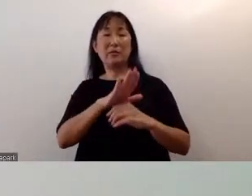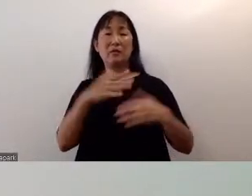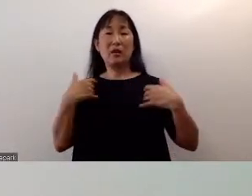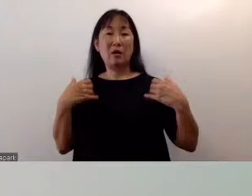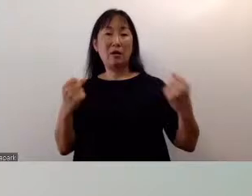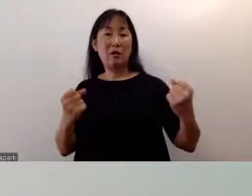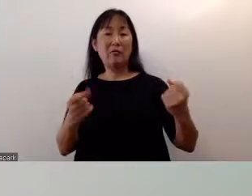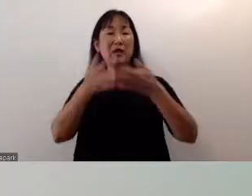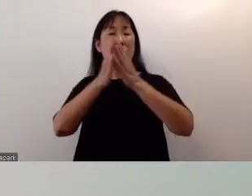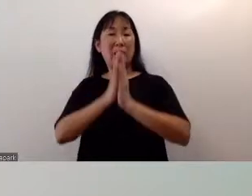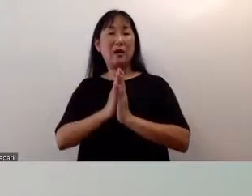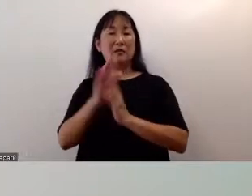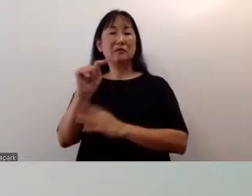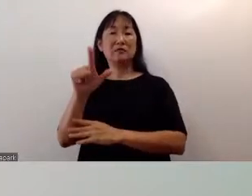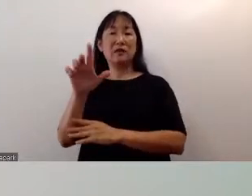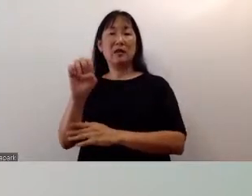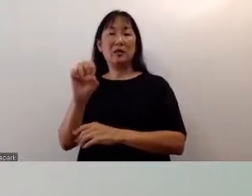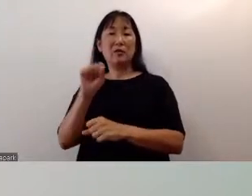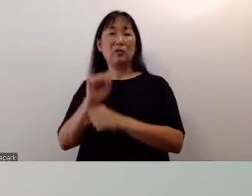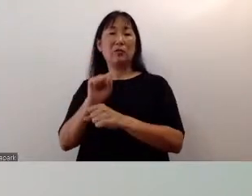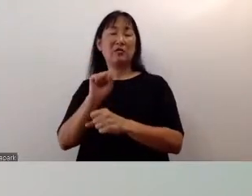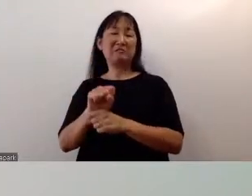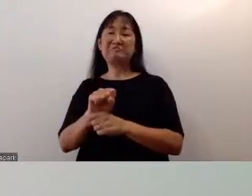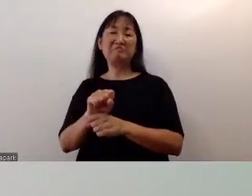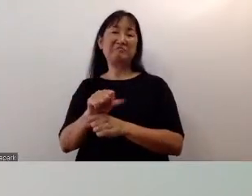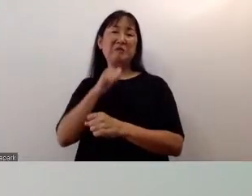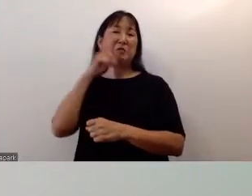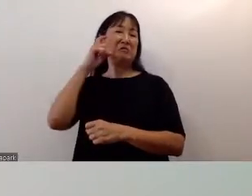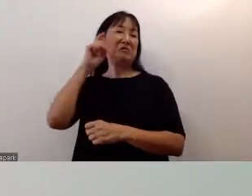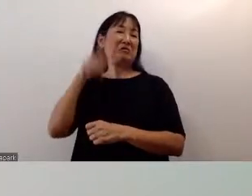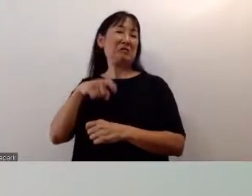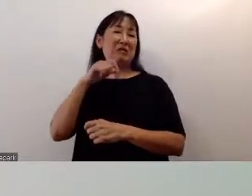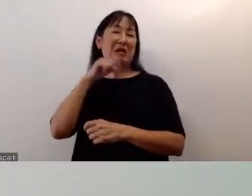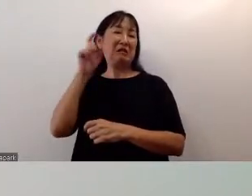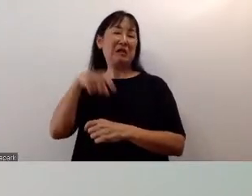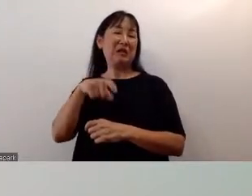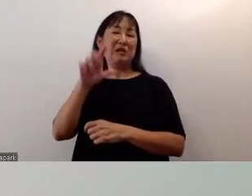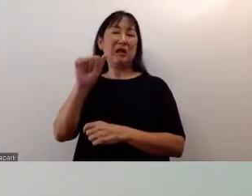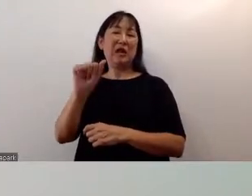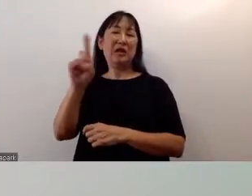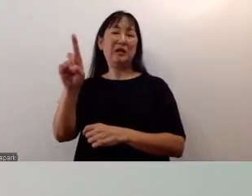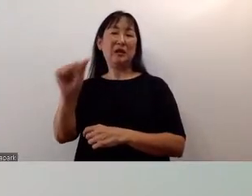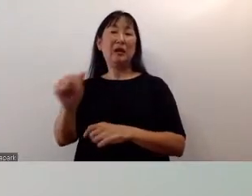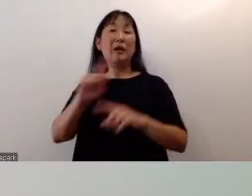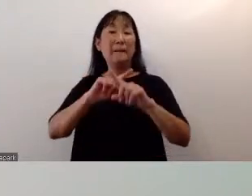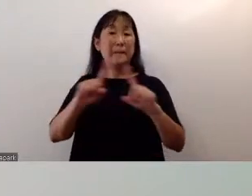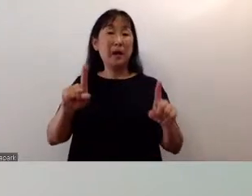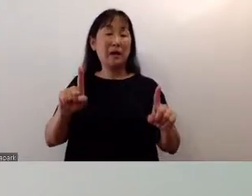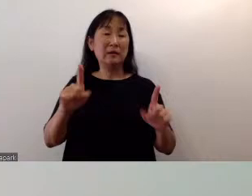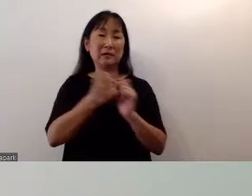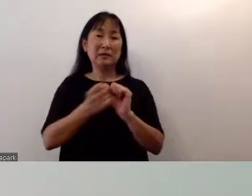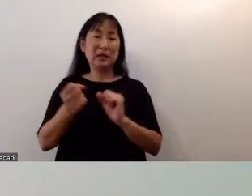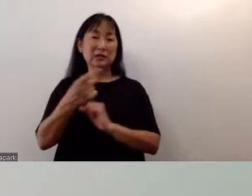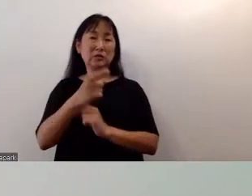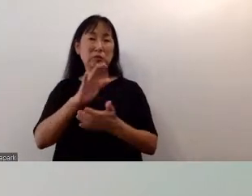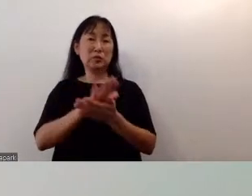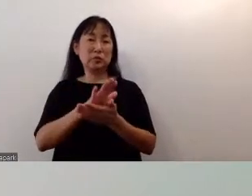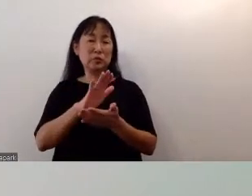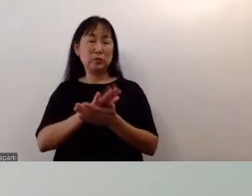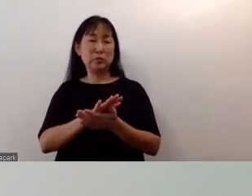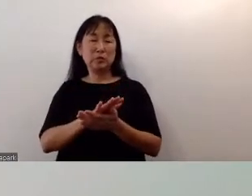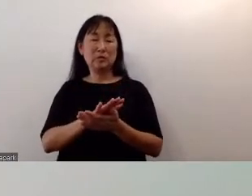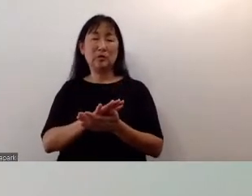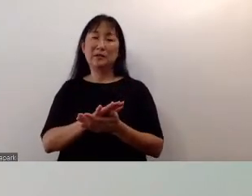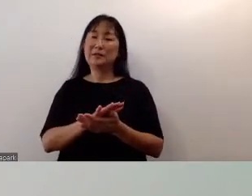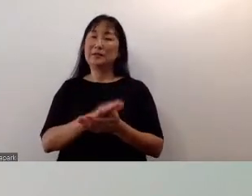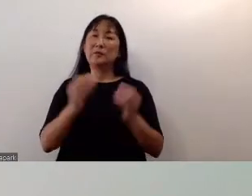a telework, they probably won't have to do an ADA accommodation, right? But as we move into the new school year, we're going to have way